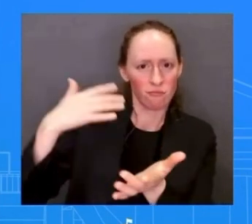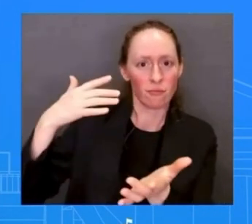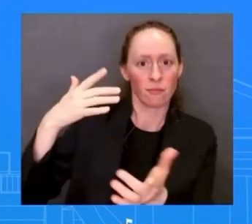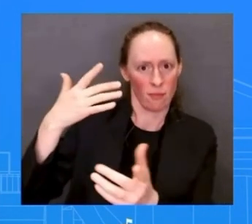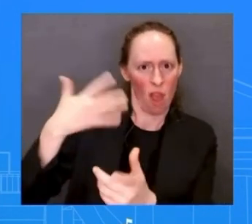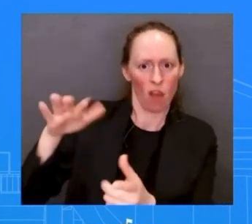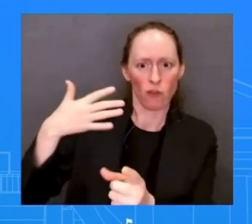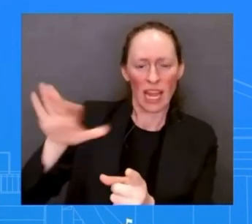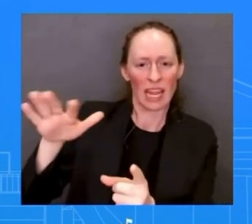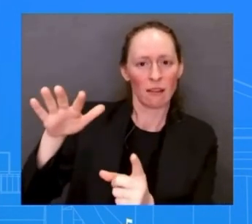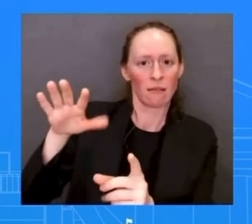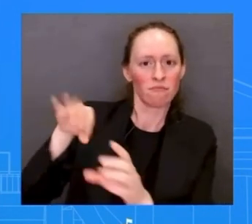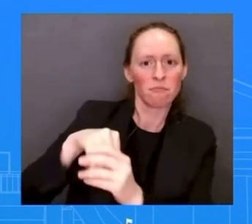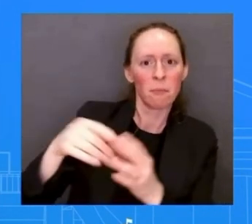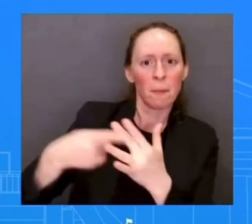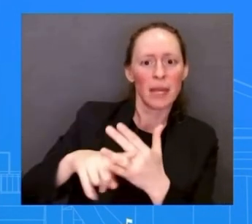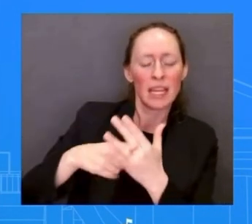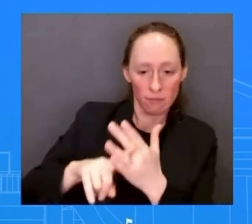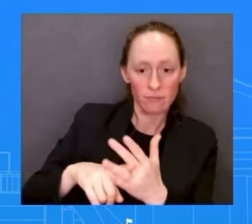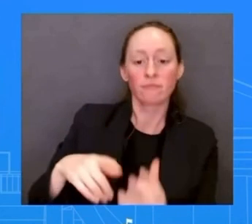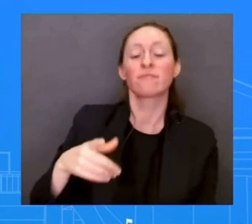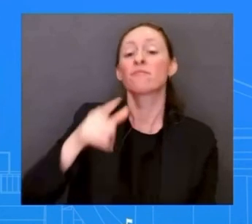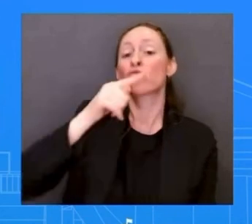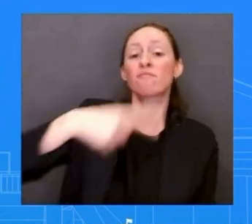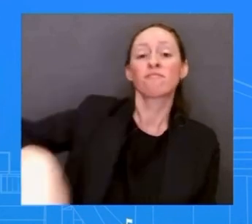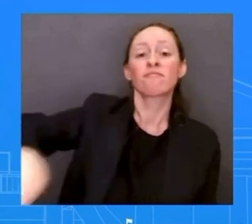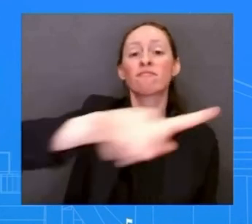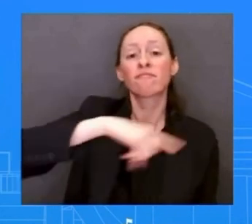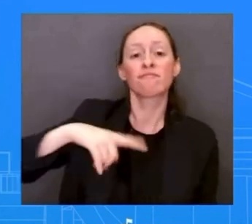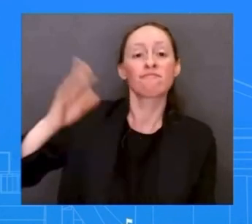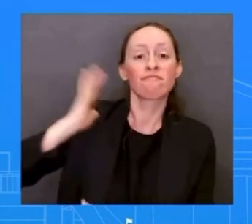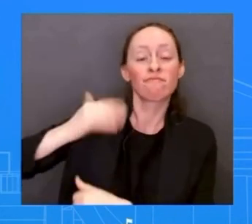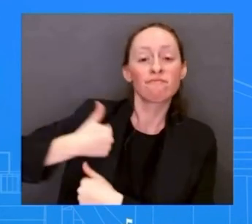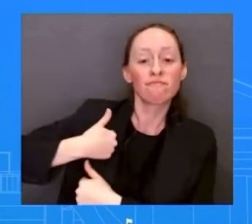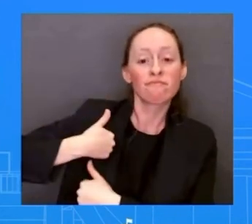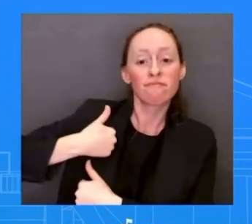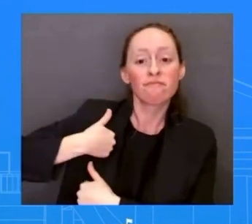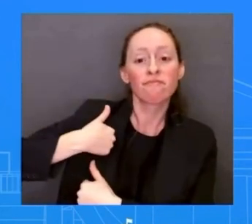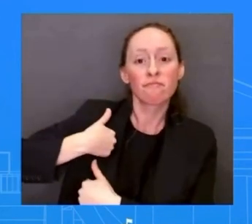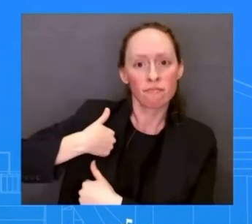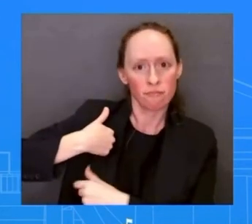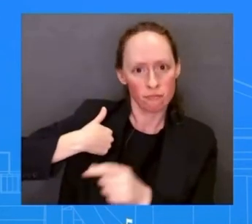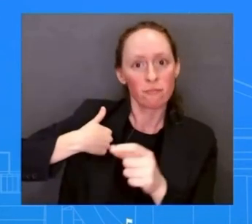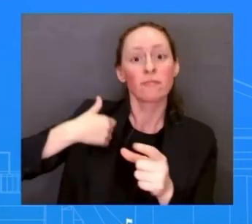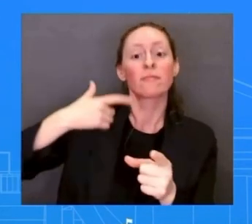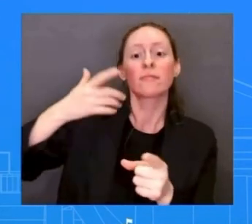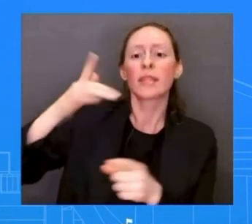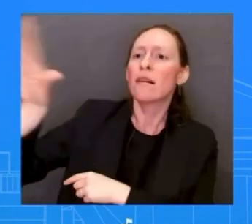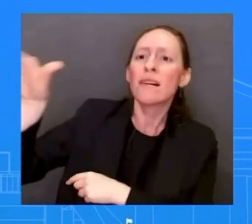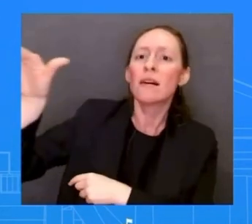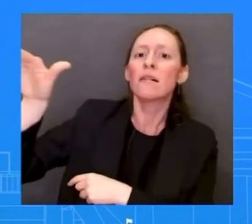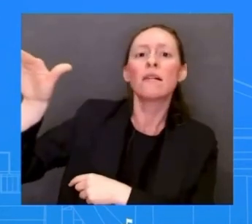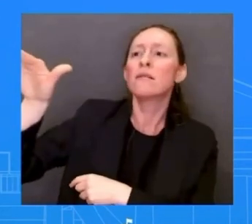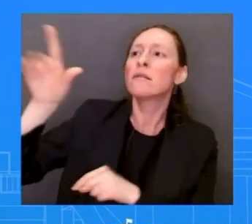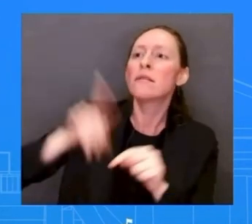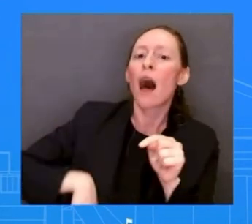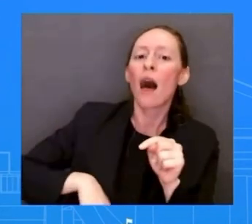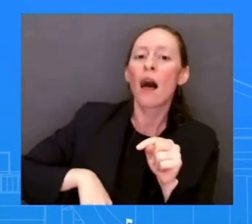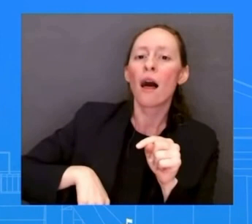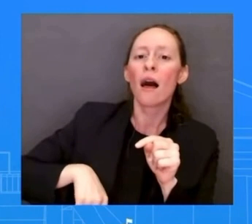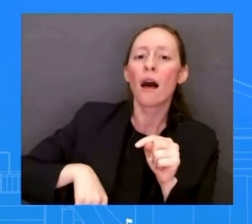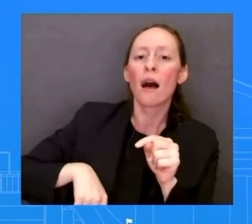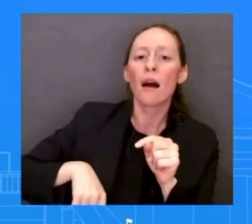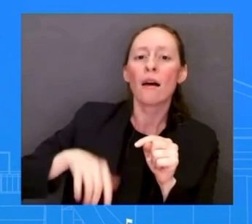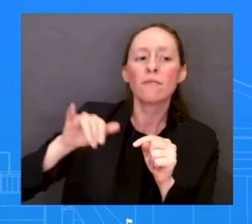service members who had met the requirements, they weren't able to get their relief. We have taken incredible steps to fix that program, and now 600,000